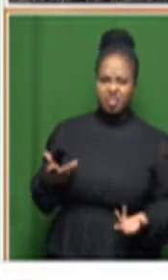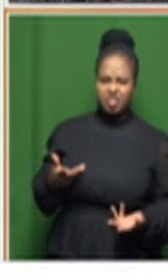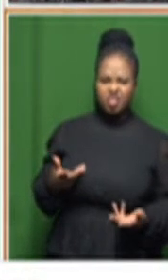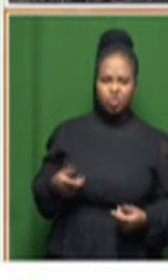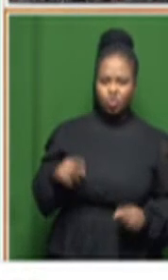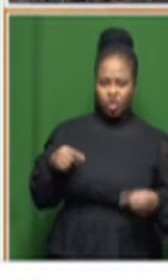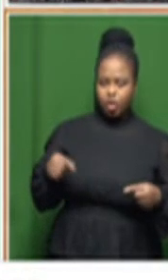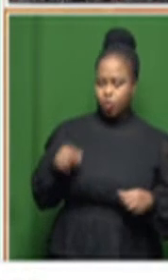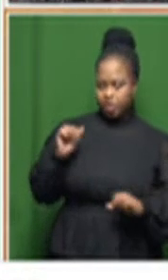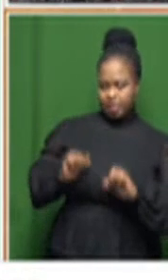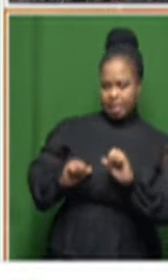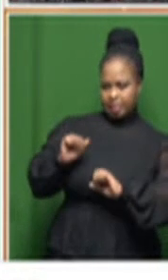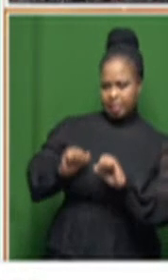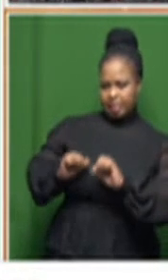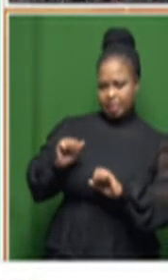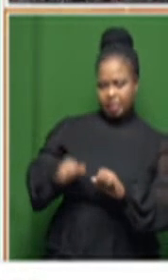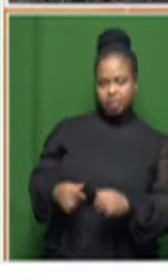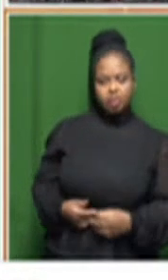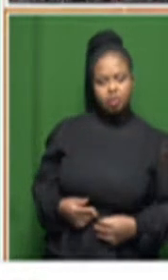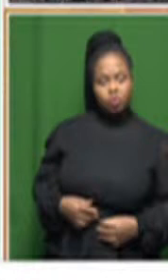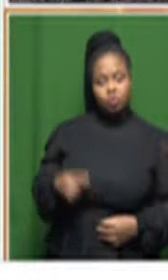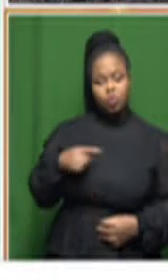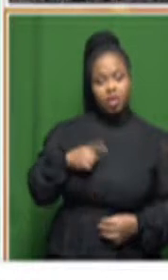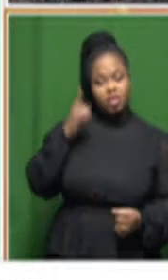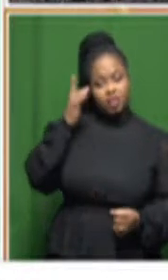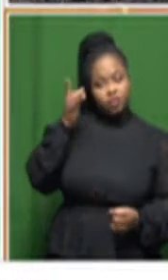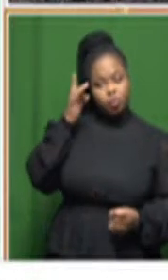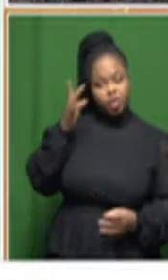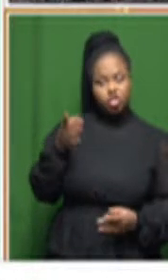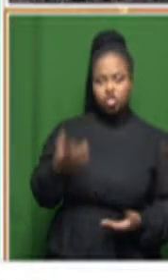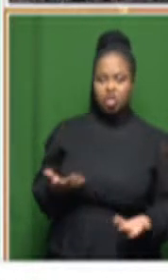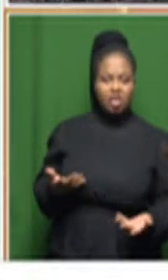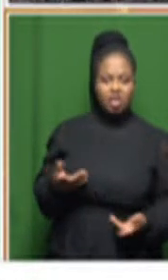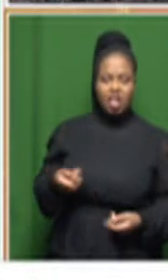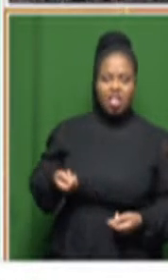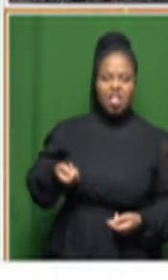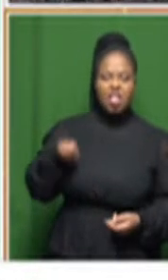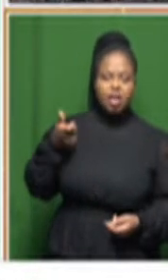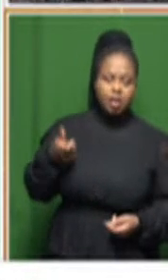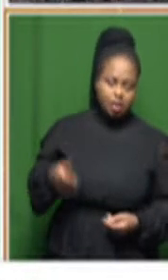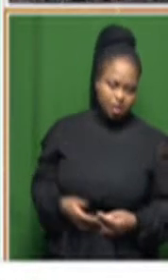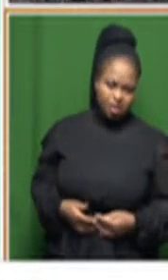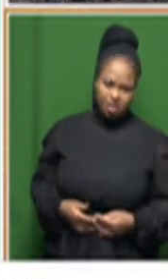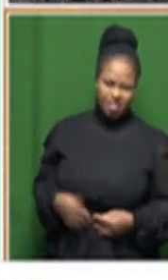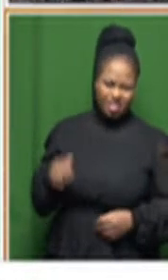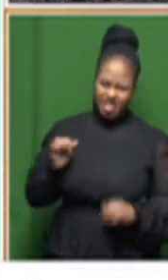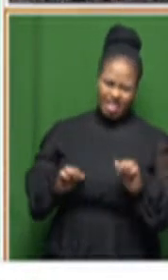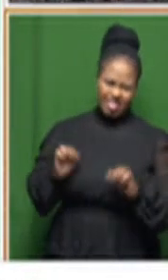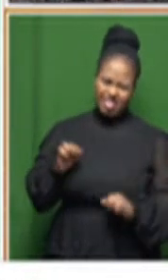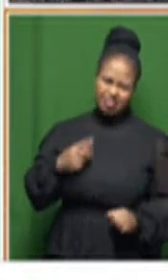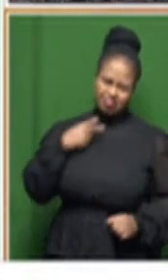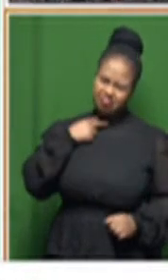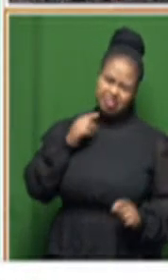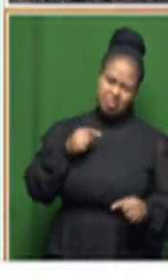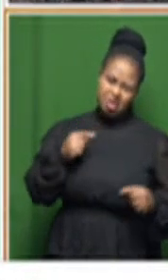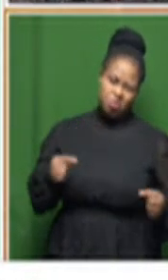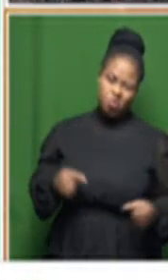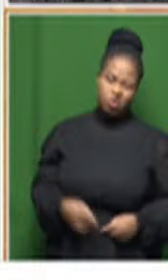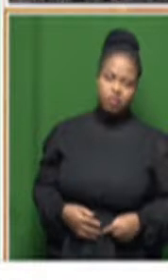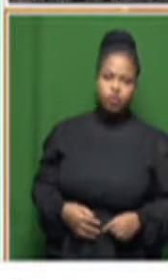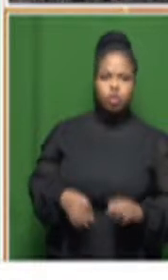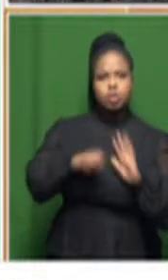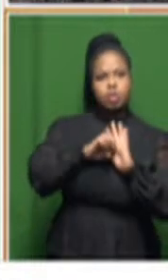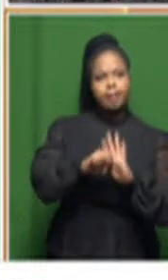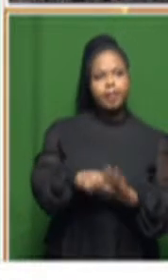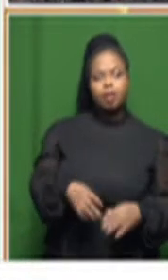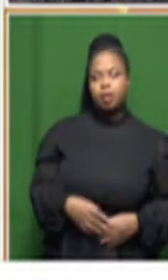causality assessment because the amount of information available is so limited that assessment cannot be done. For example,